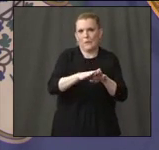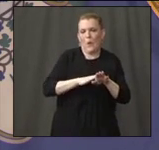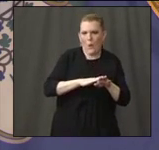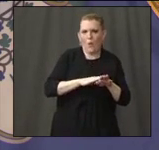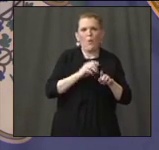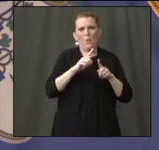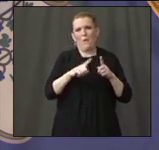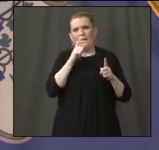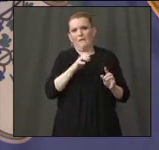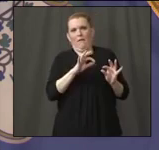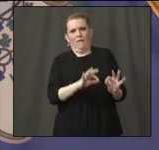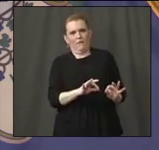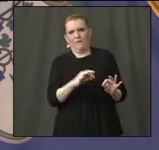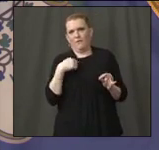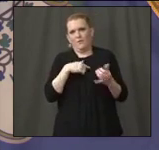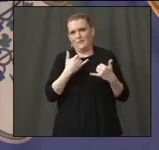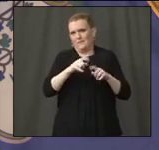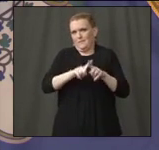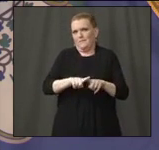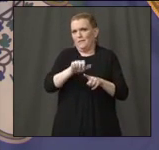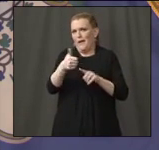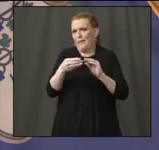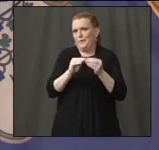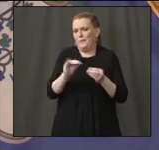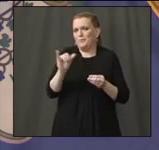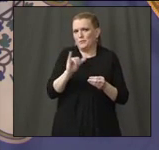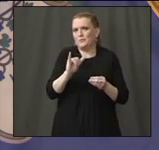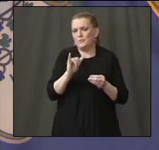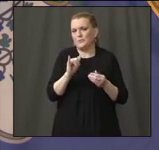but people want to know why they can't